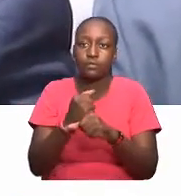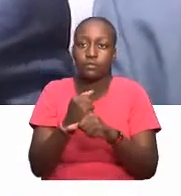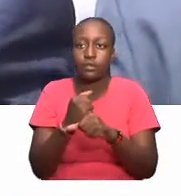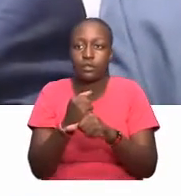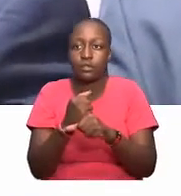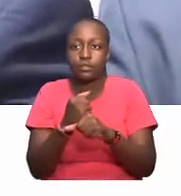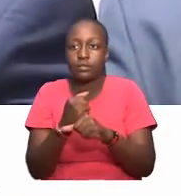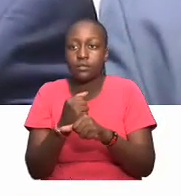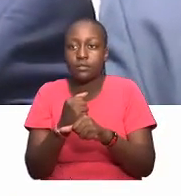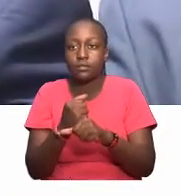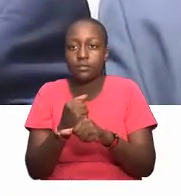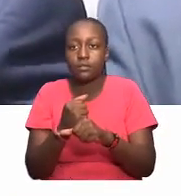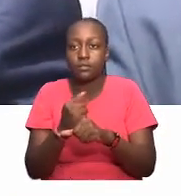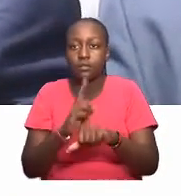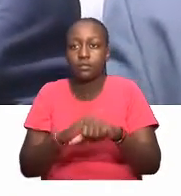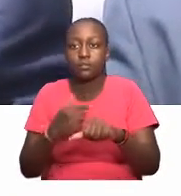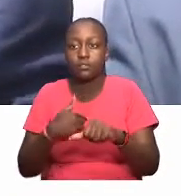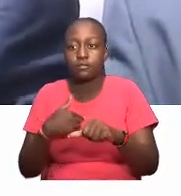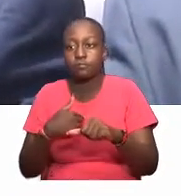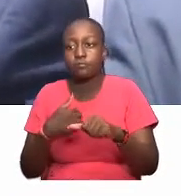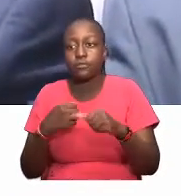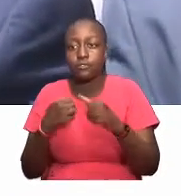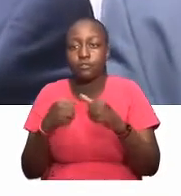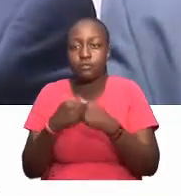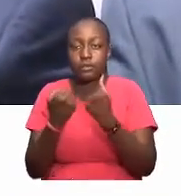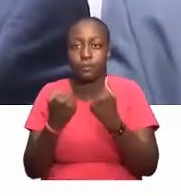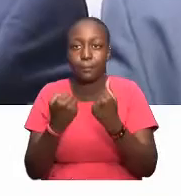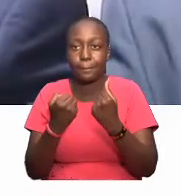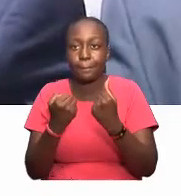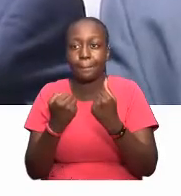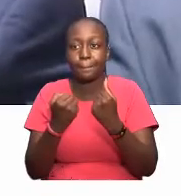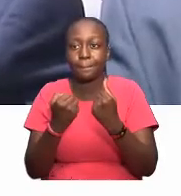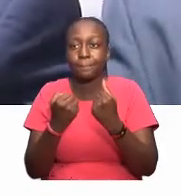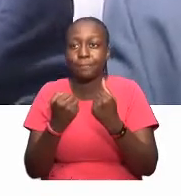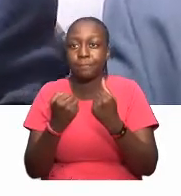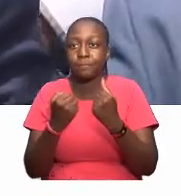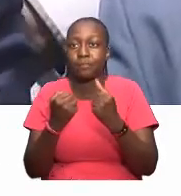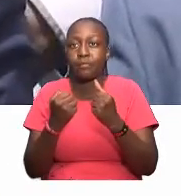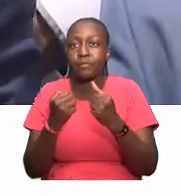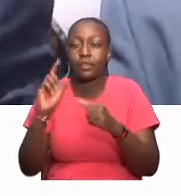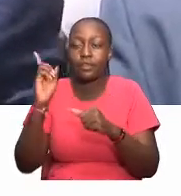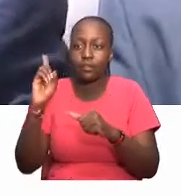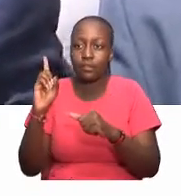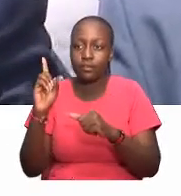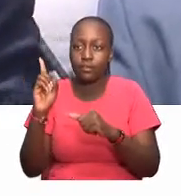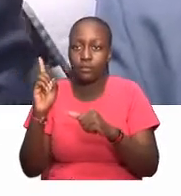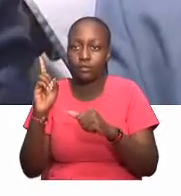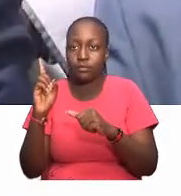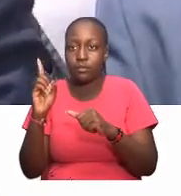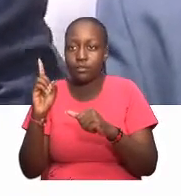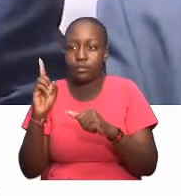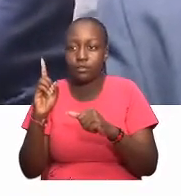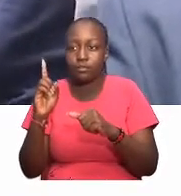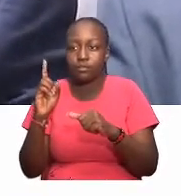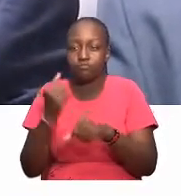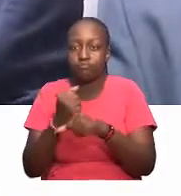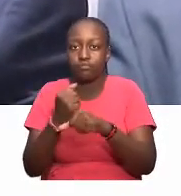emergencies. We want to basically ensure that Nairobi County Government branch. We want to make sure